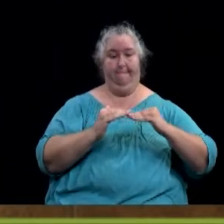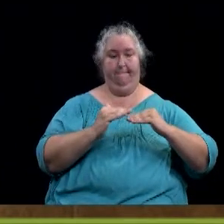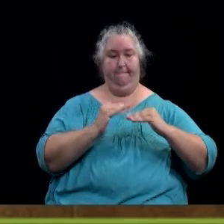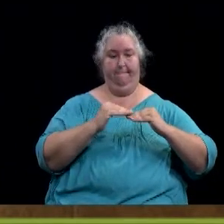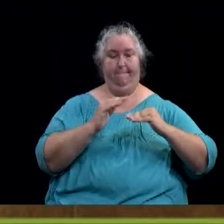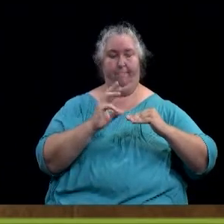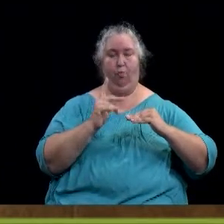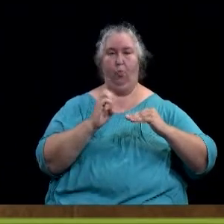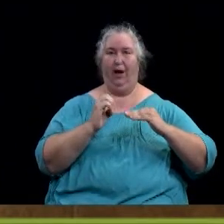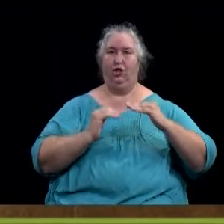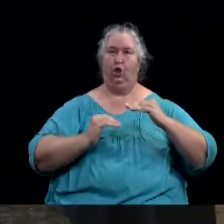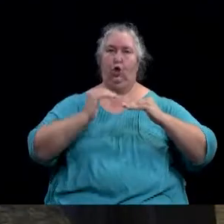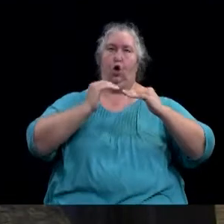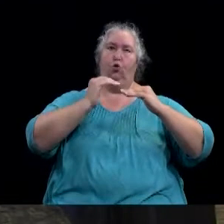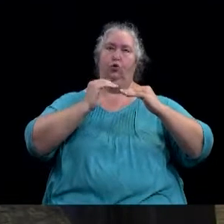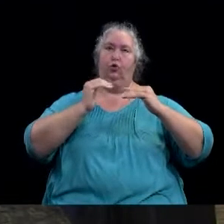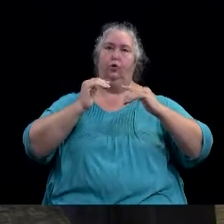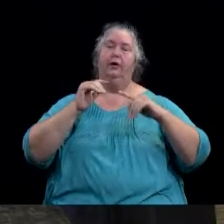years.